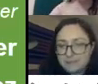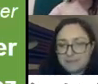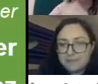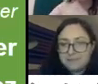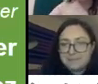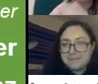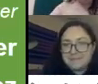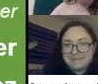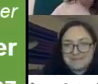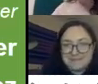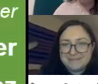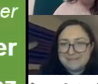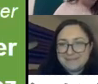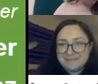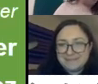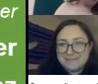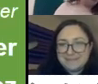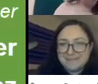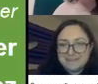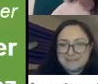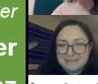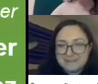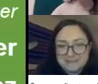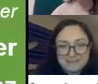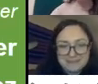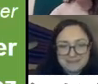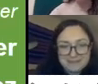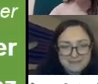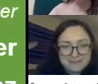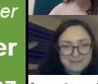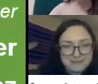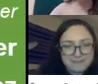And everyone? Doing well. Great.